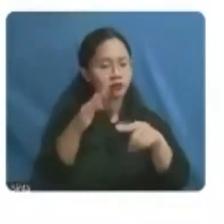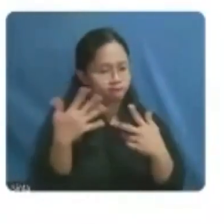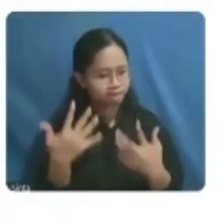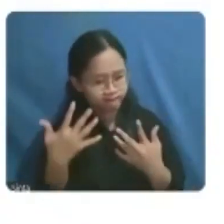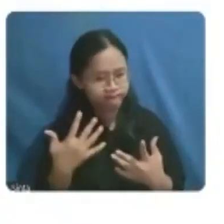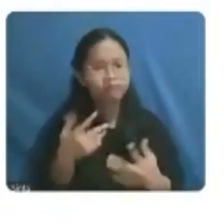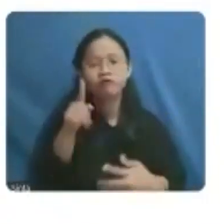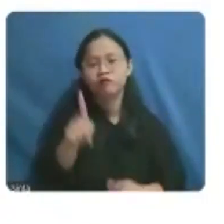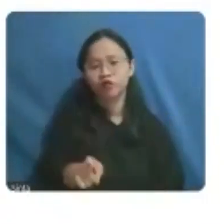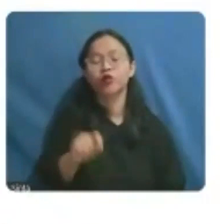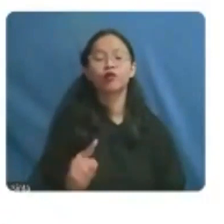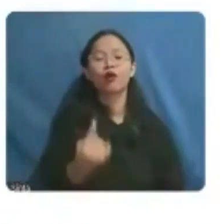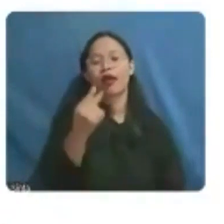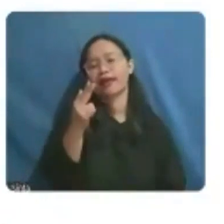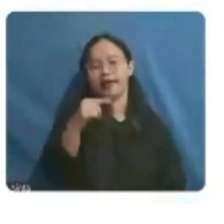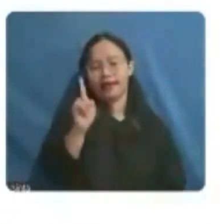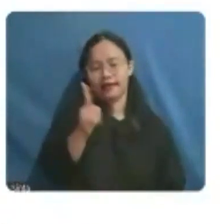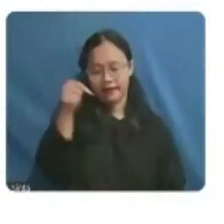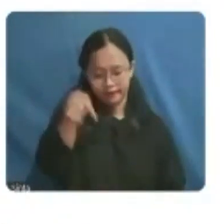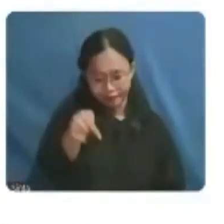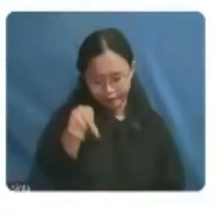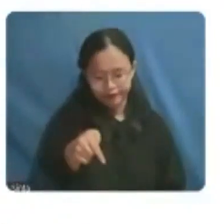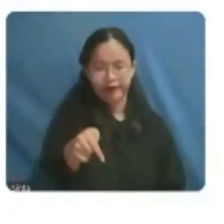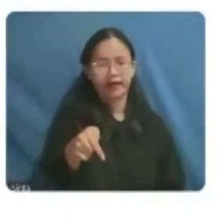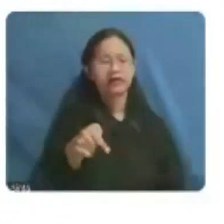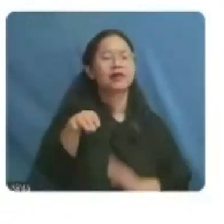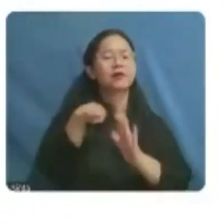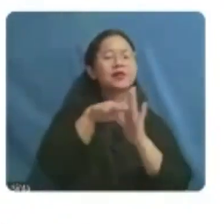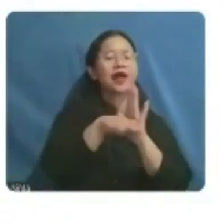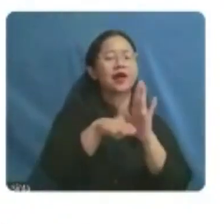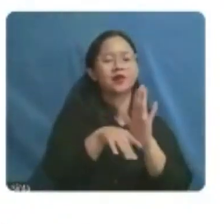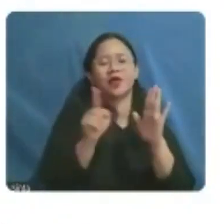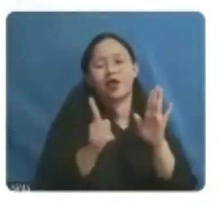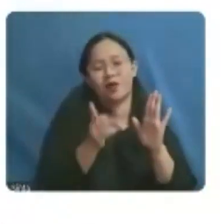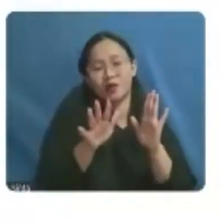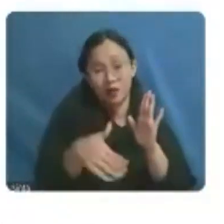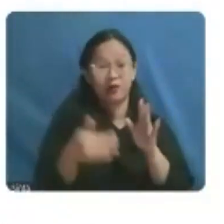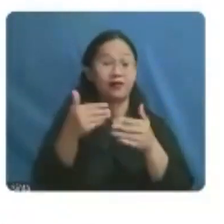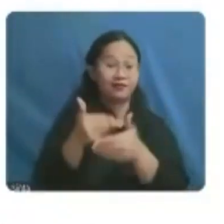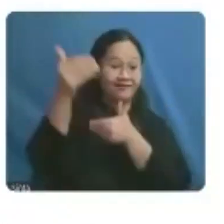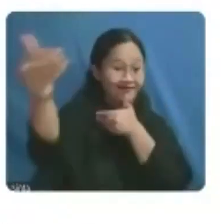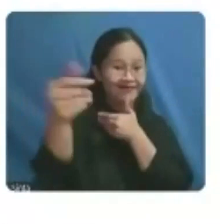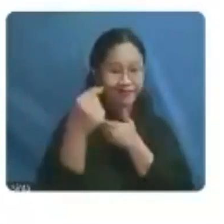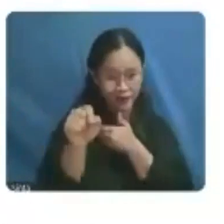rather than really having the responsibility being on individuals and the communities.